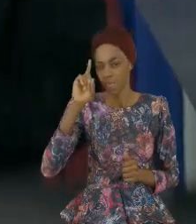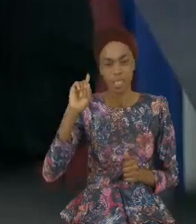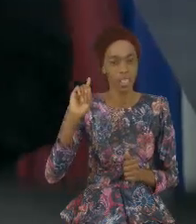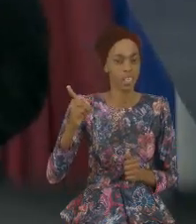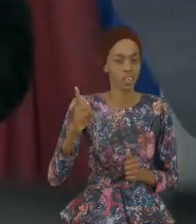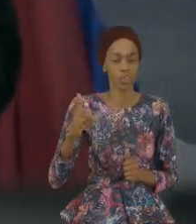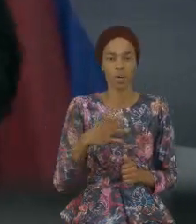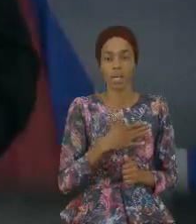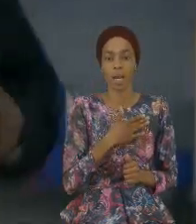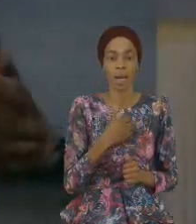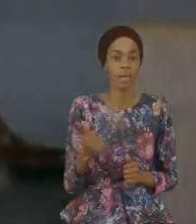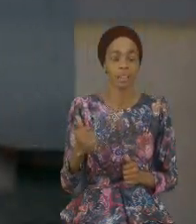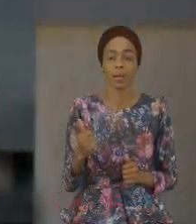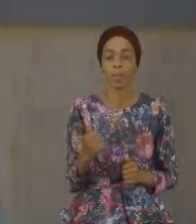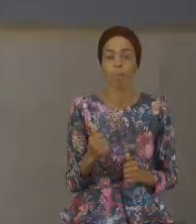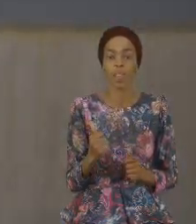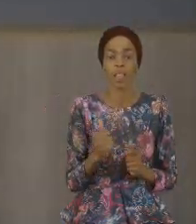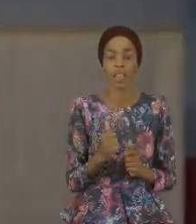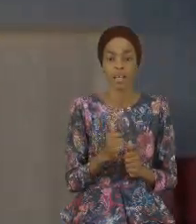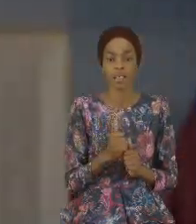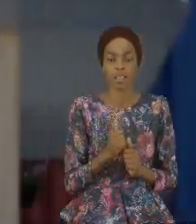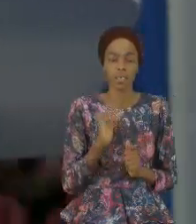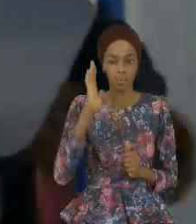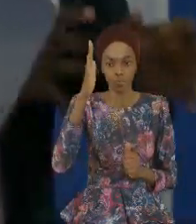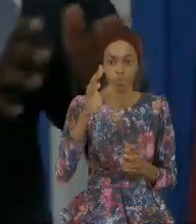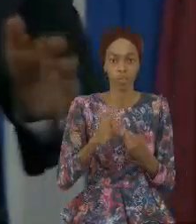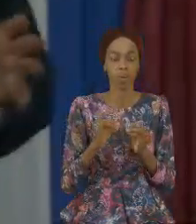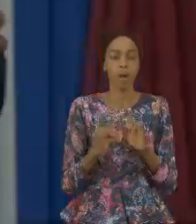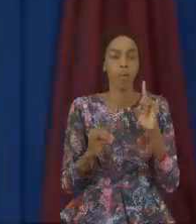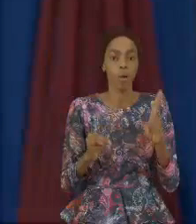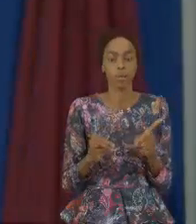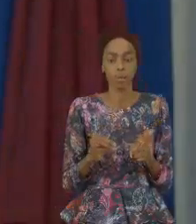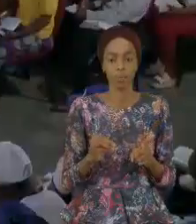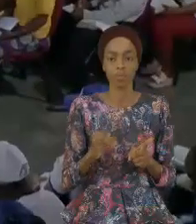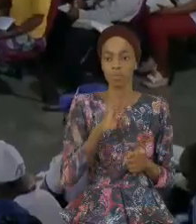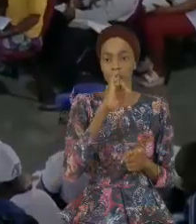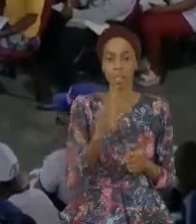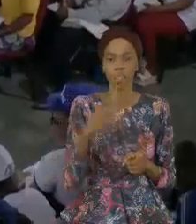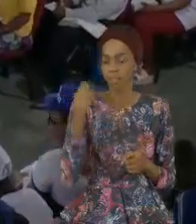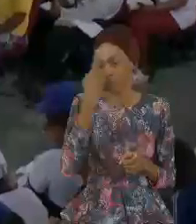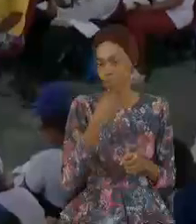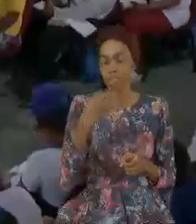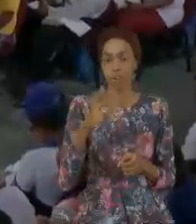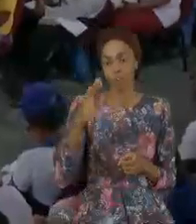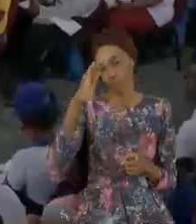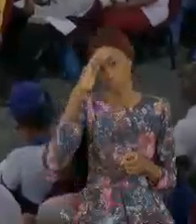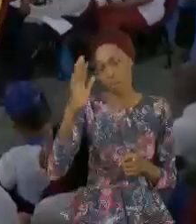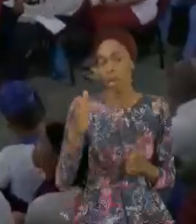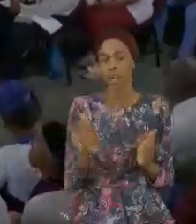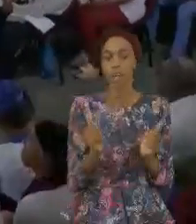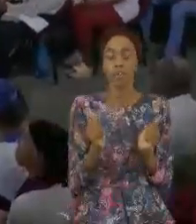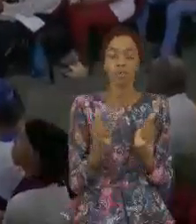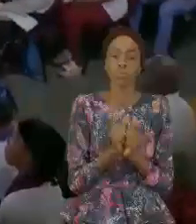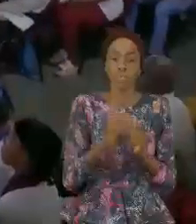destiny. Let's look at number one. Number one, we're looking at the face of a man of